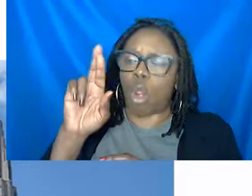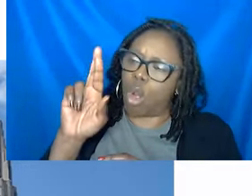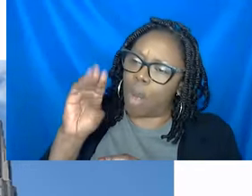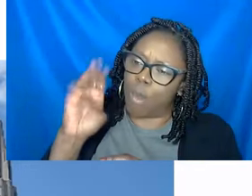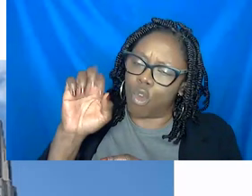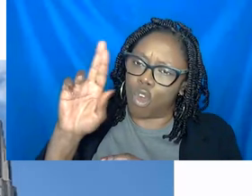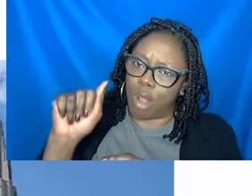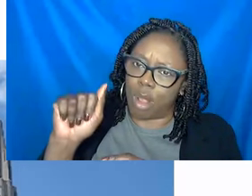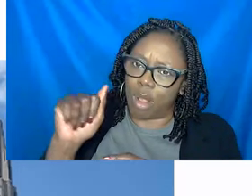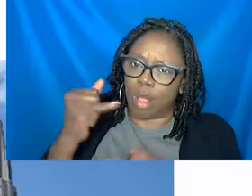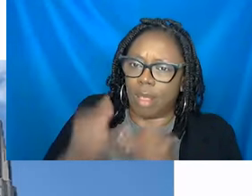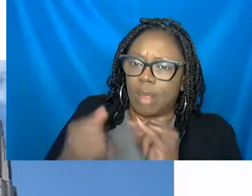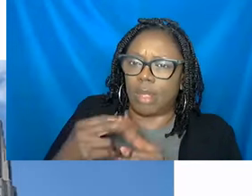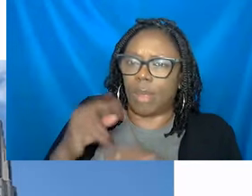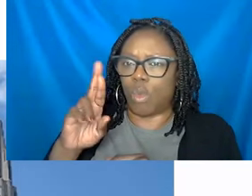And